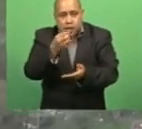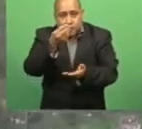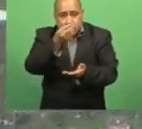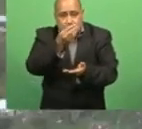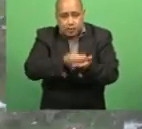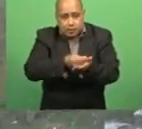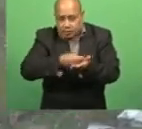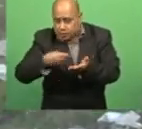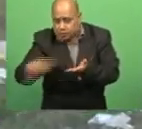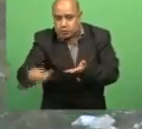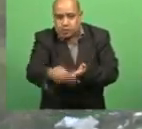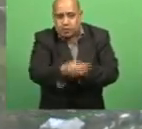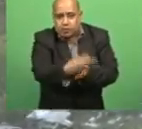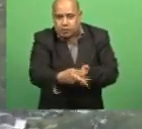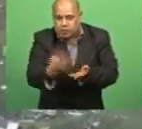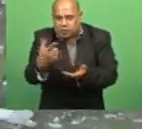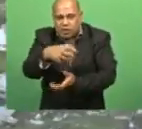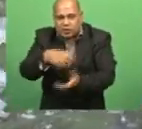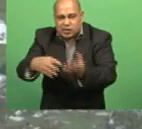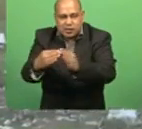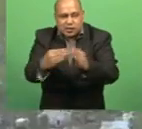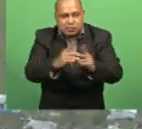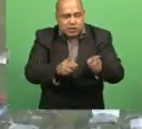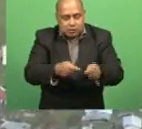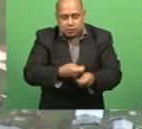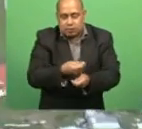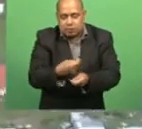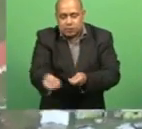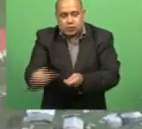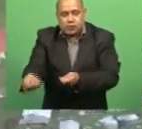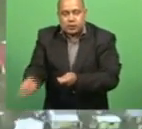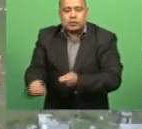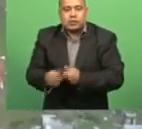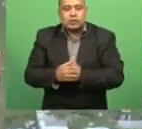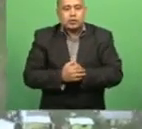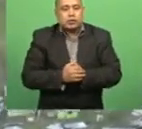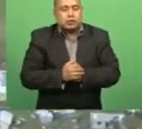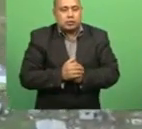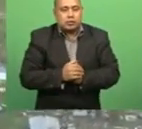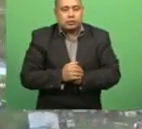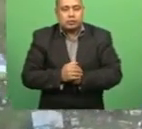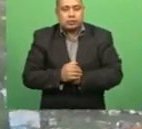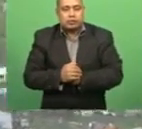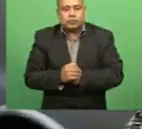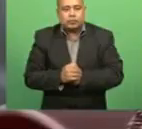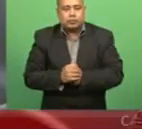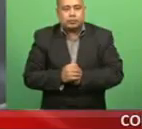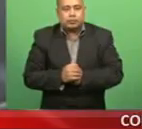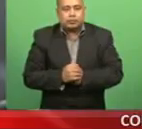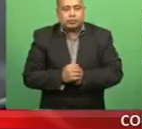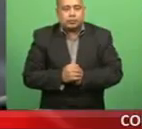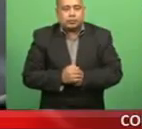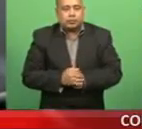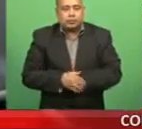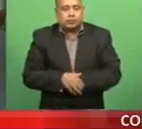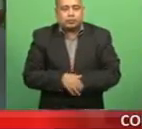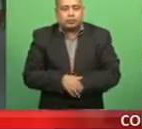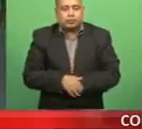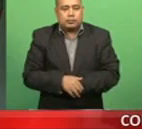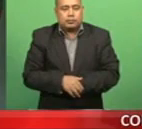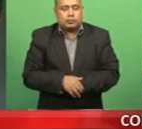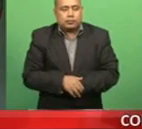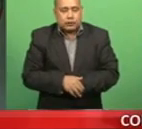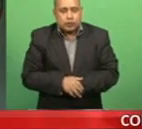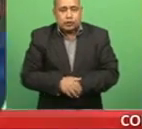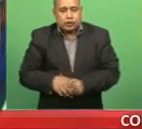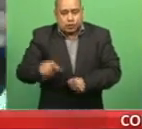areas affected by Tropical Cyclone Harold. Sainia Nimboila, FBC News. Up ahead,